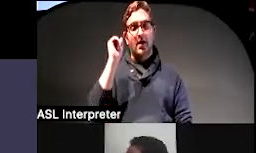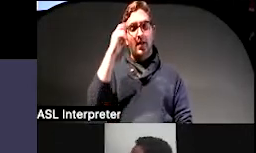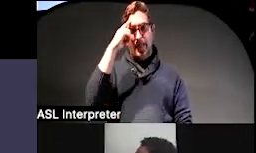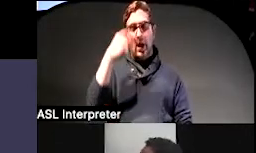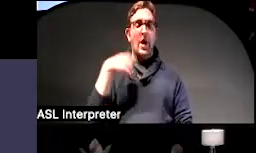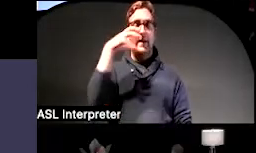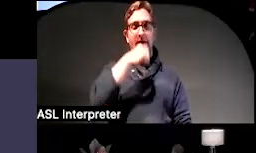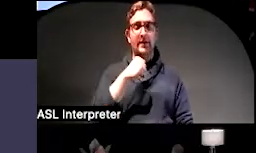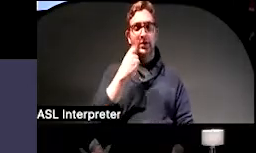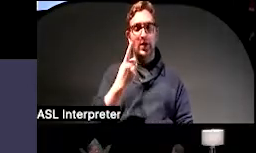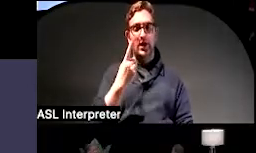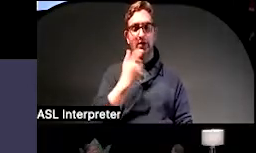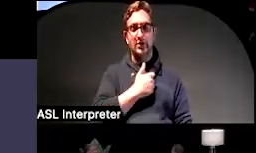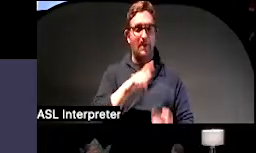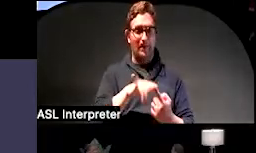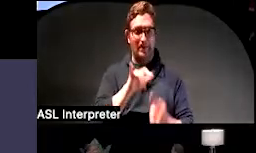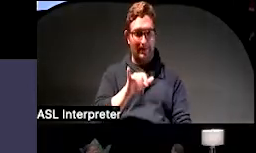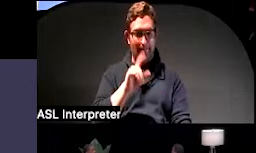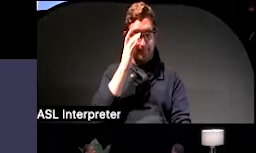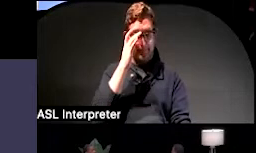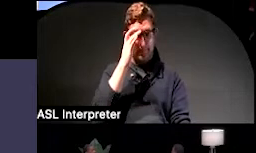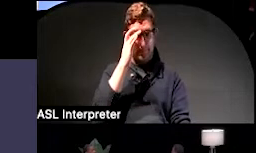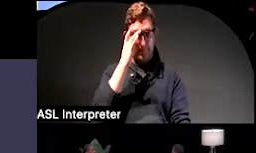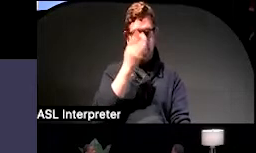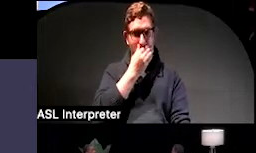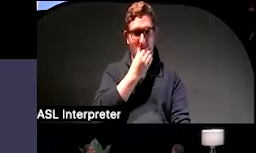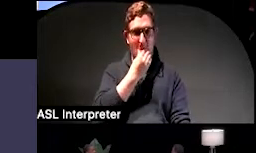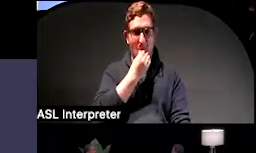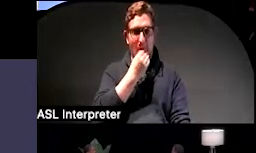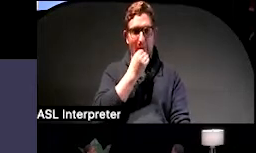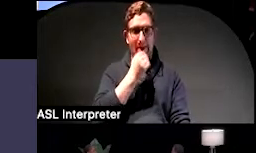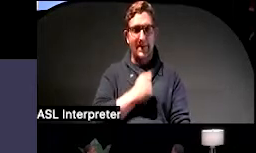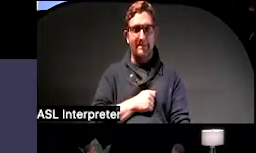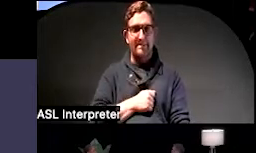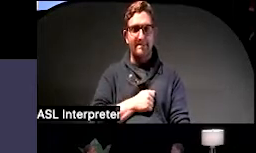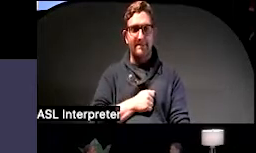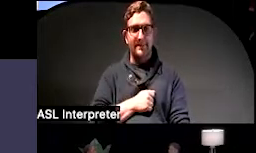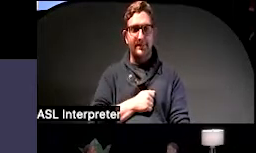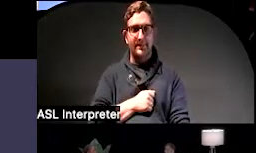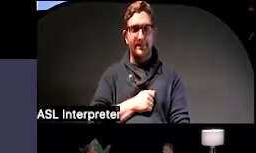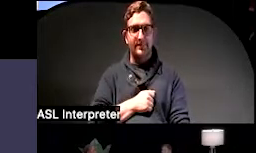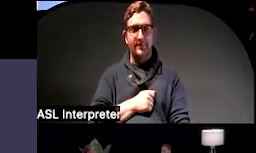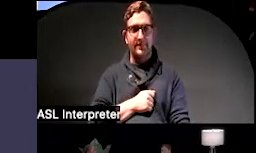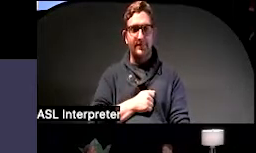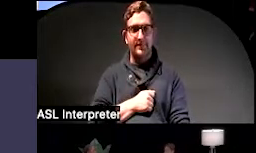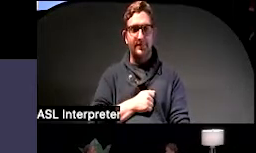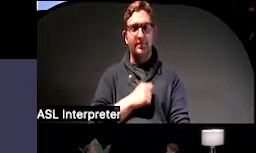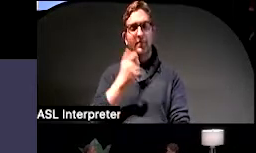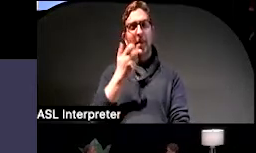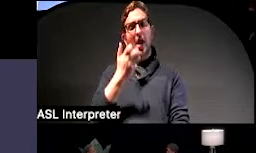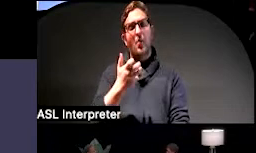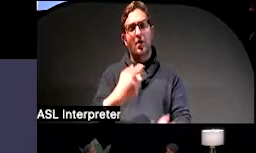Okay, so I'm sorry about that. So I'm on higher ed now. Okay. And then I wanted to